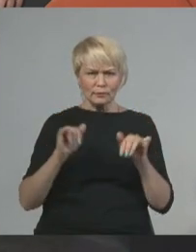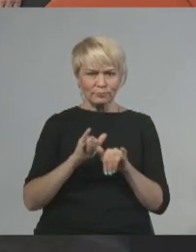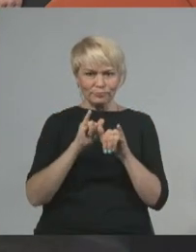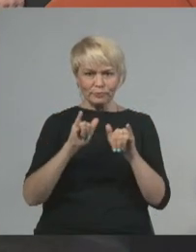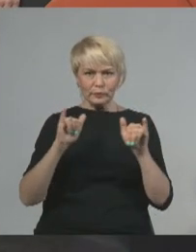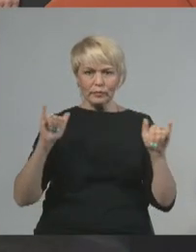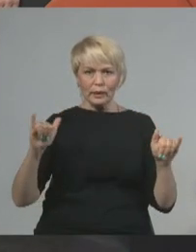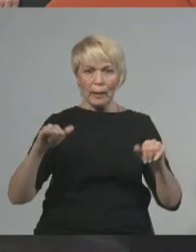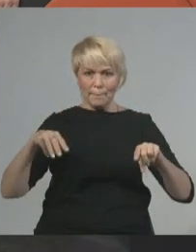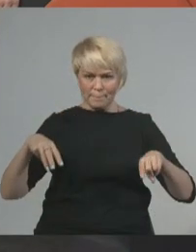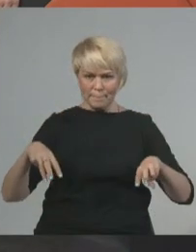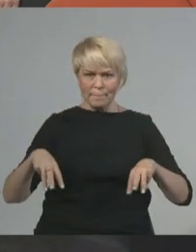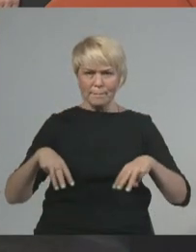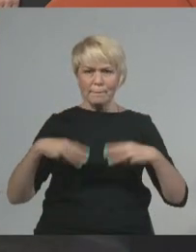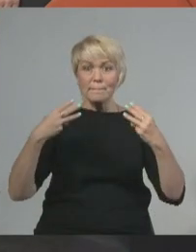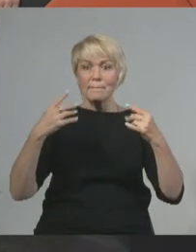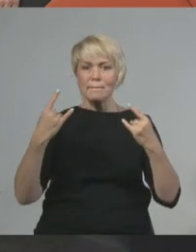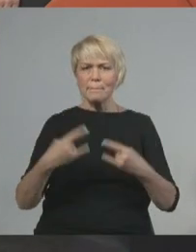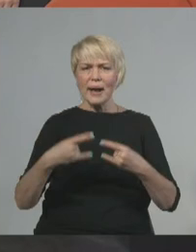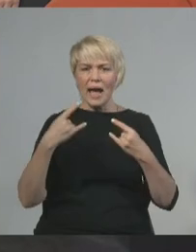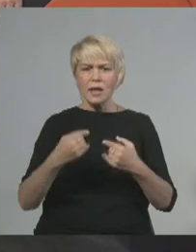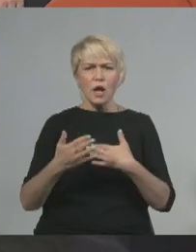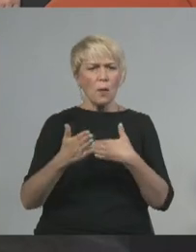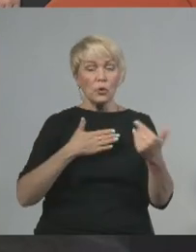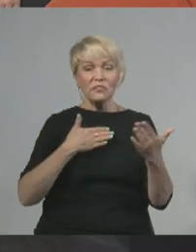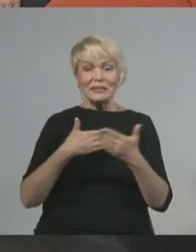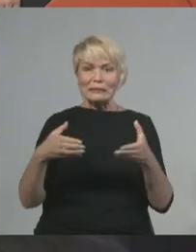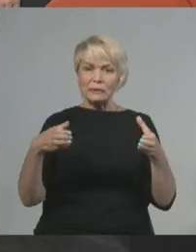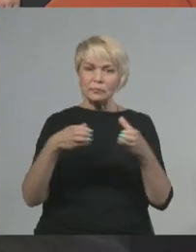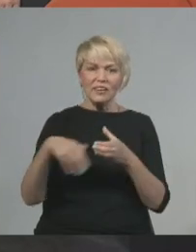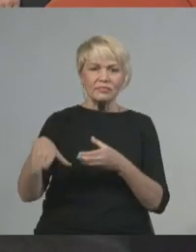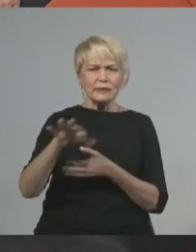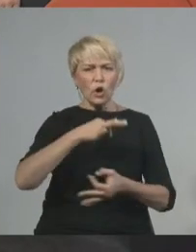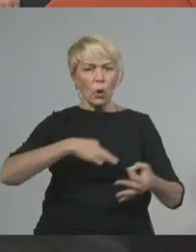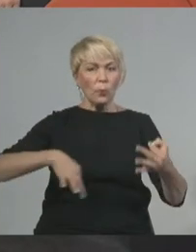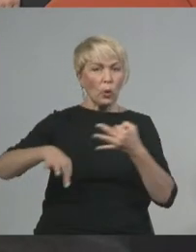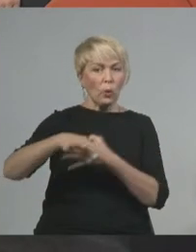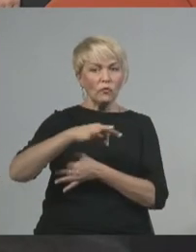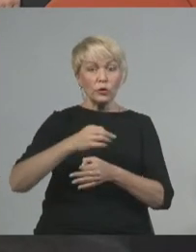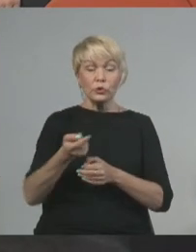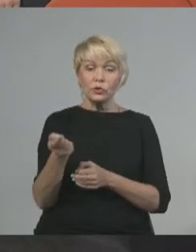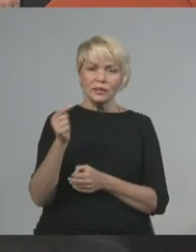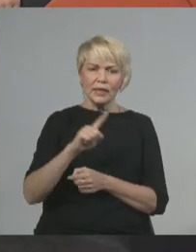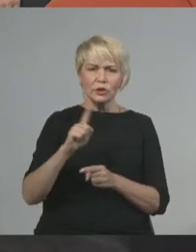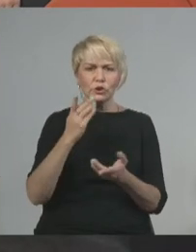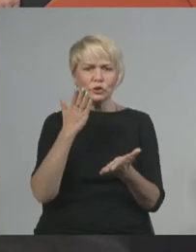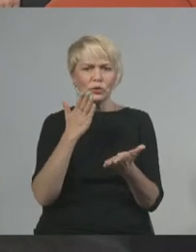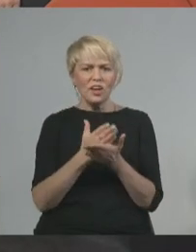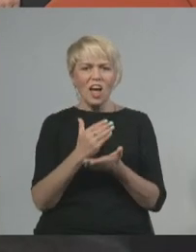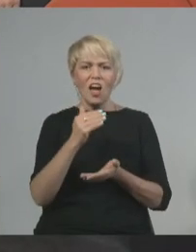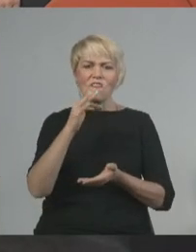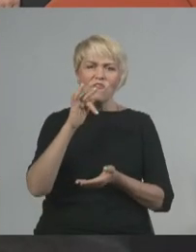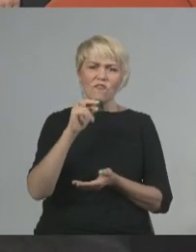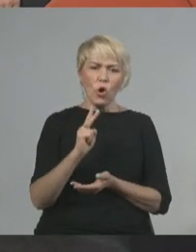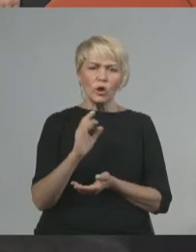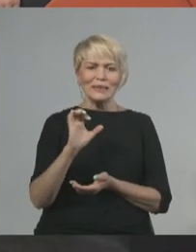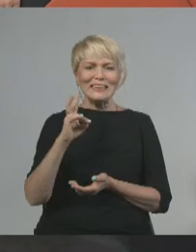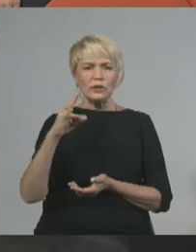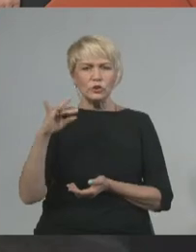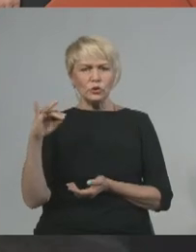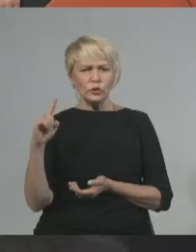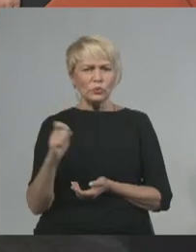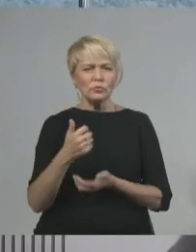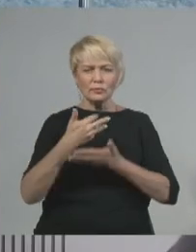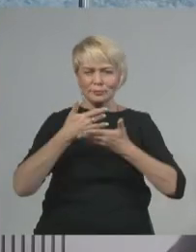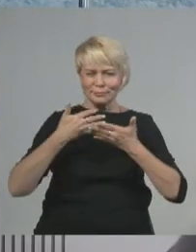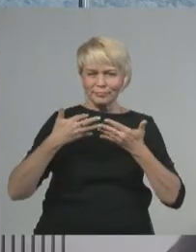community everyone is discussing how we have fox news here we have washington post we have vox all come